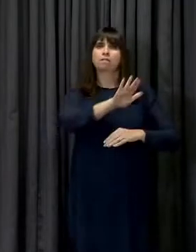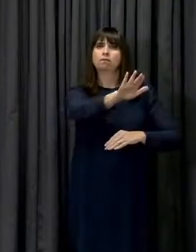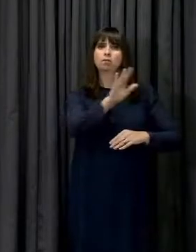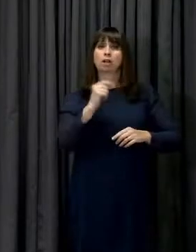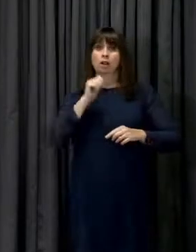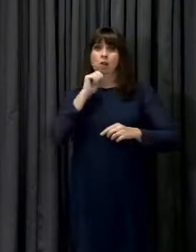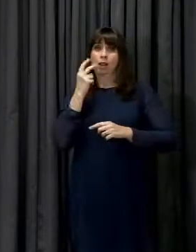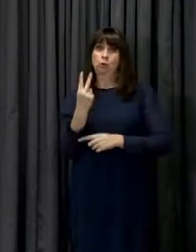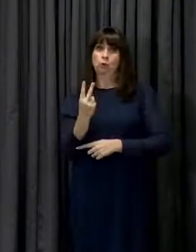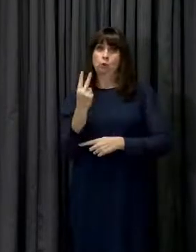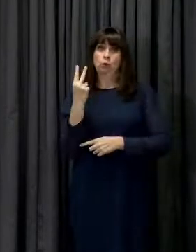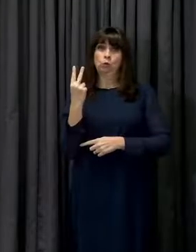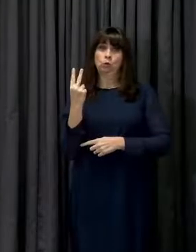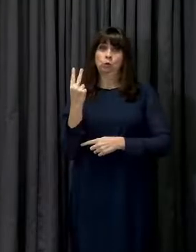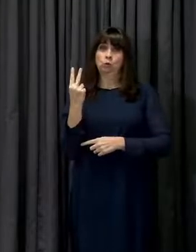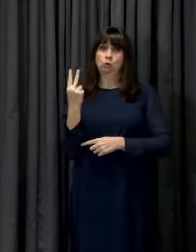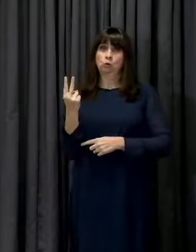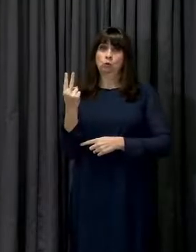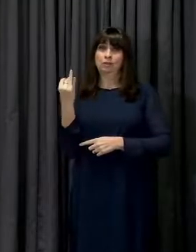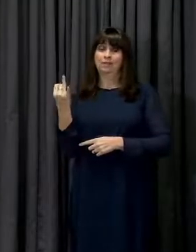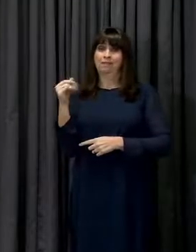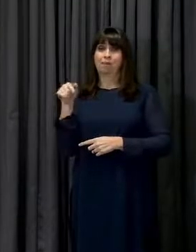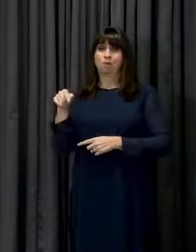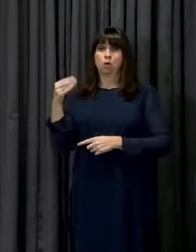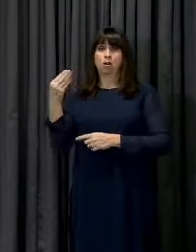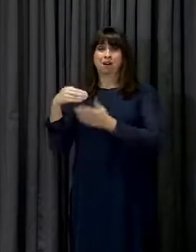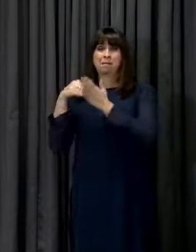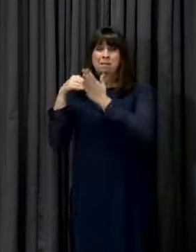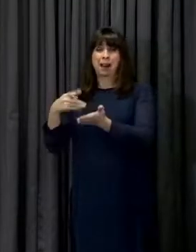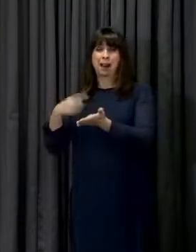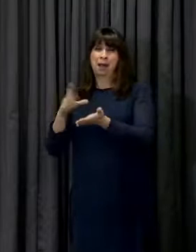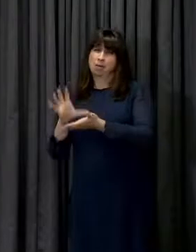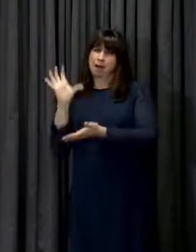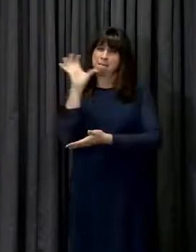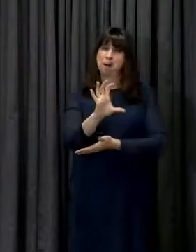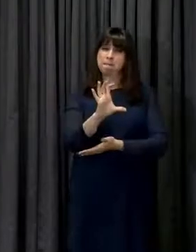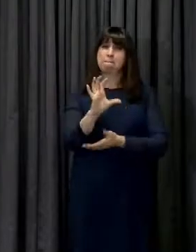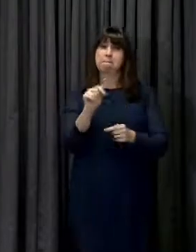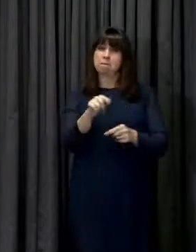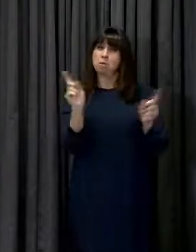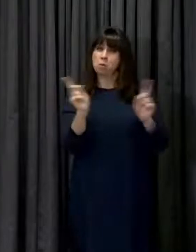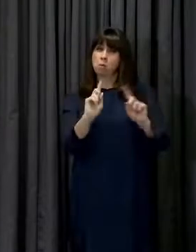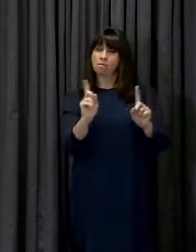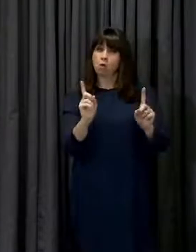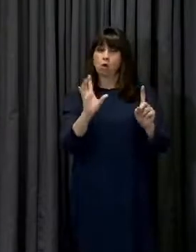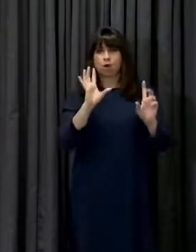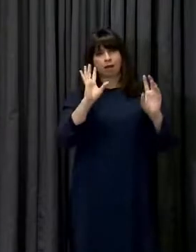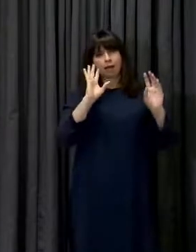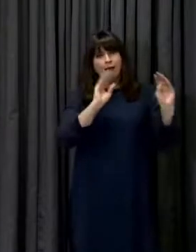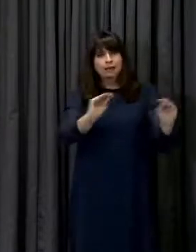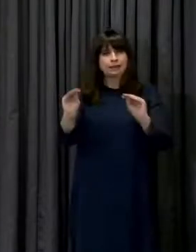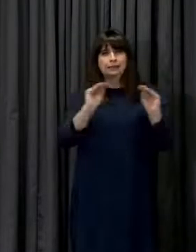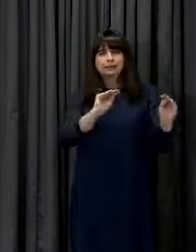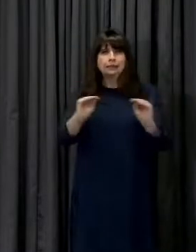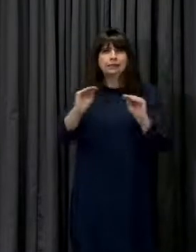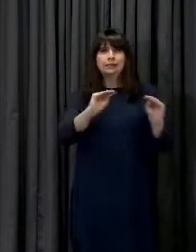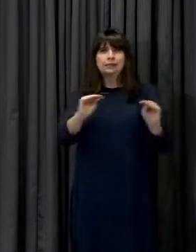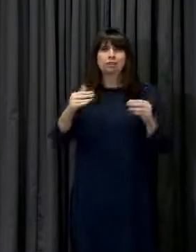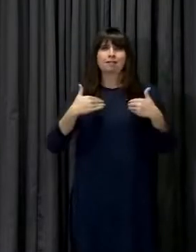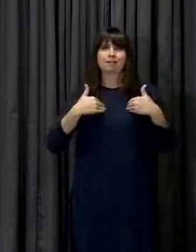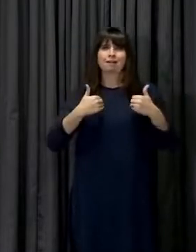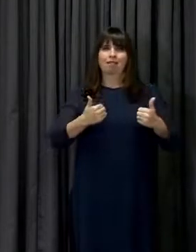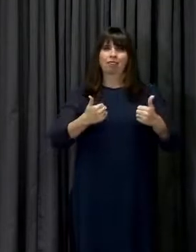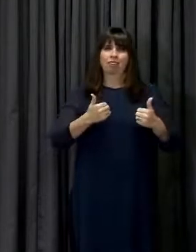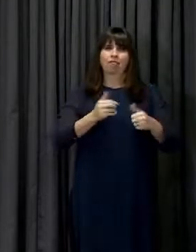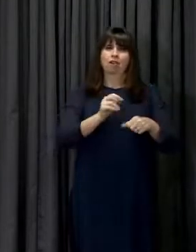record £227.9 million in training and educating our next generation of healthcare